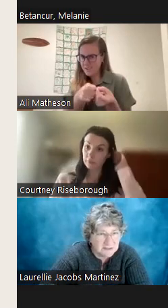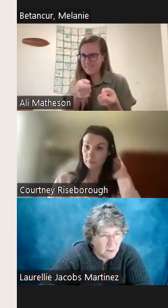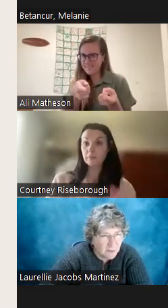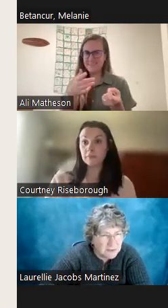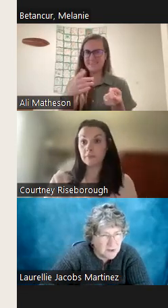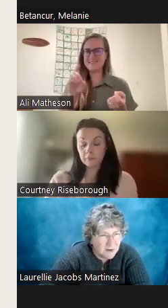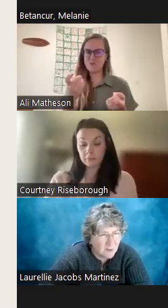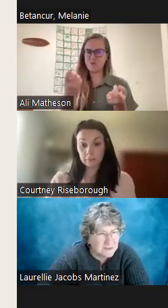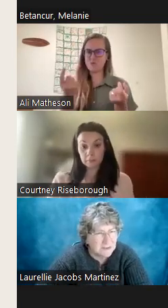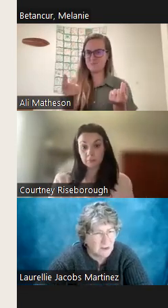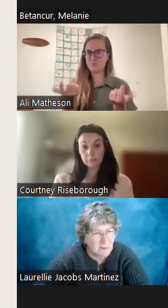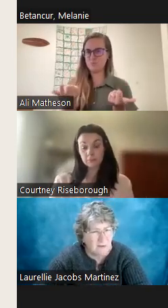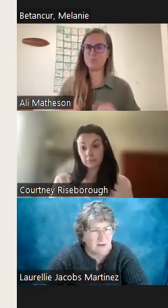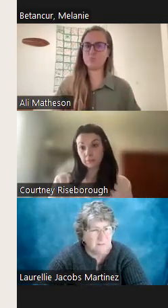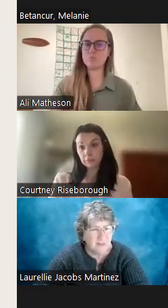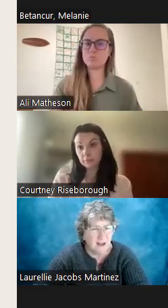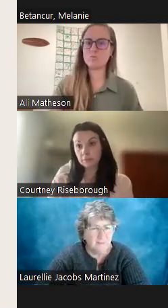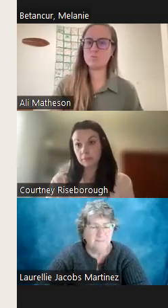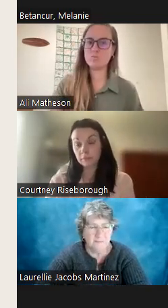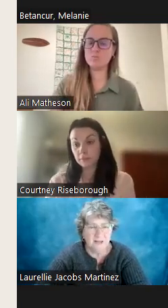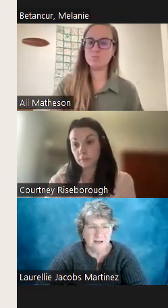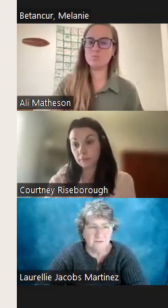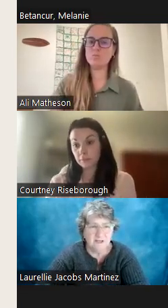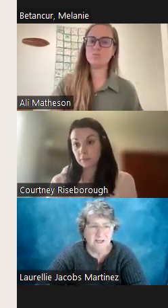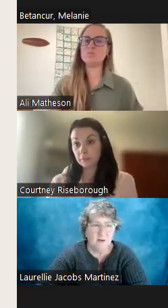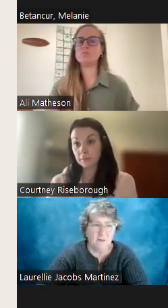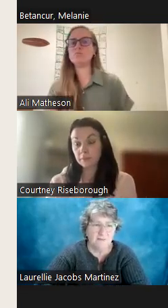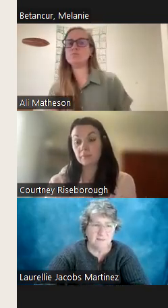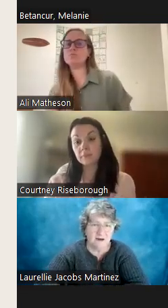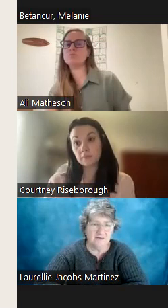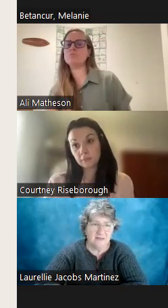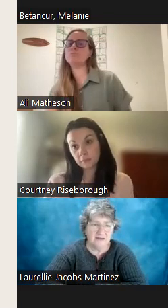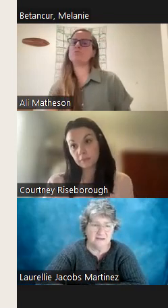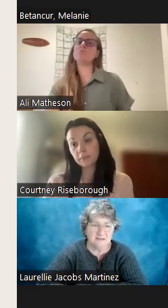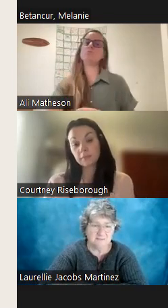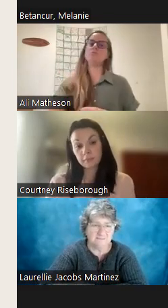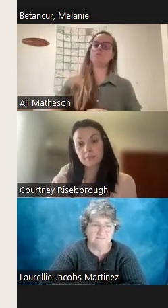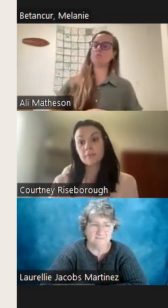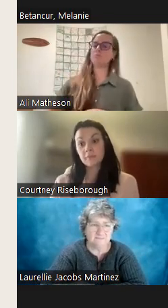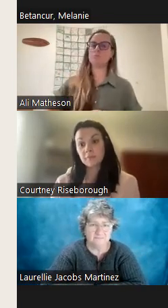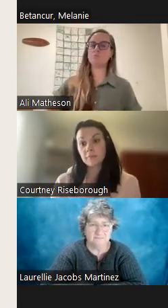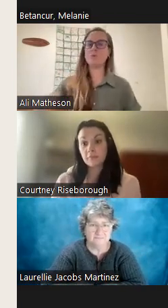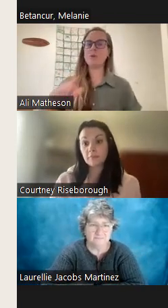can say, oh, wait, what's going on? What's this all about? It can really help clarify things.